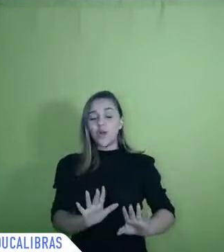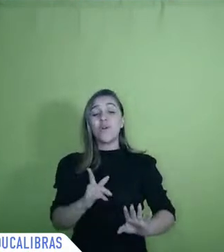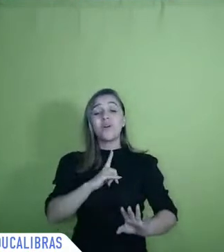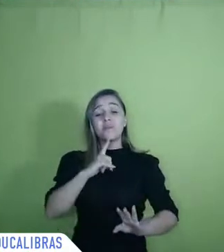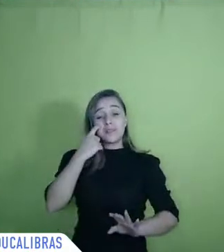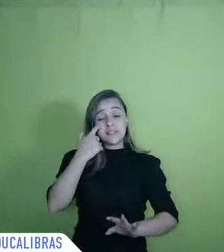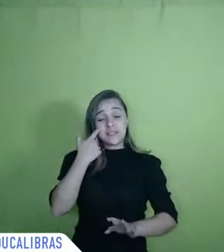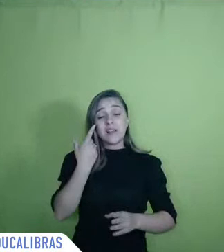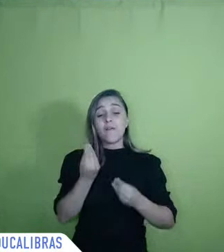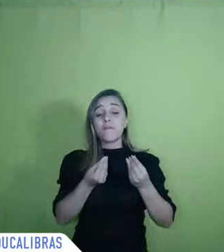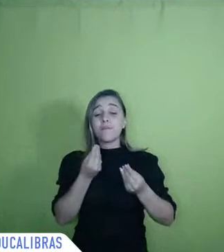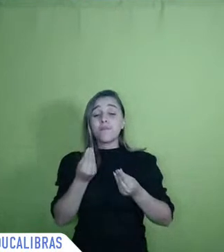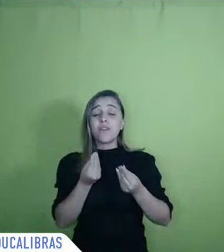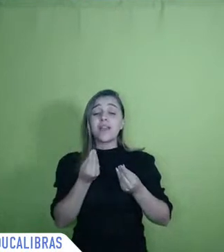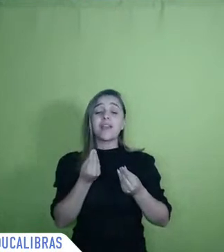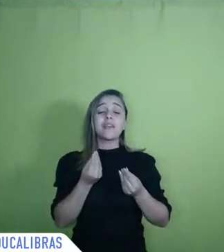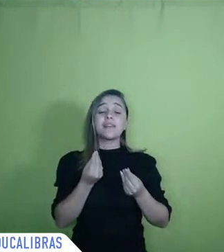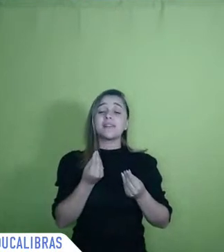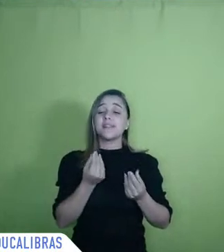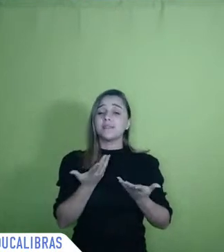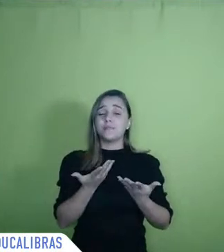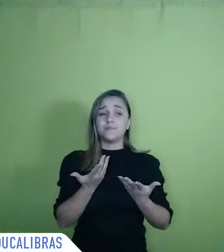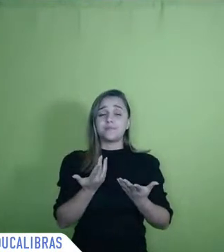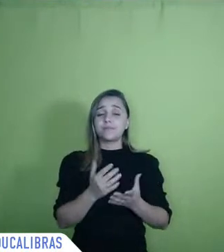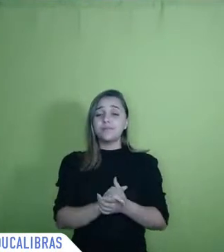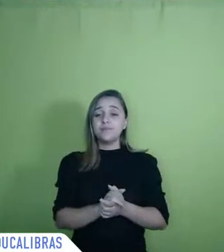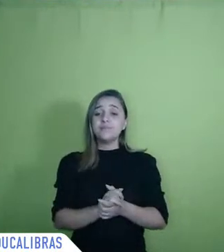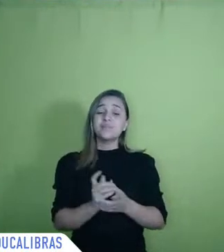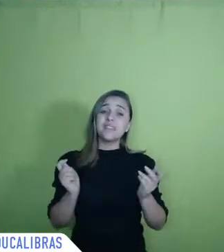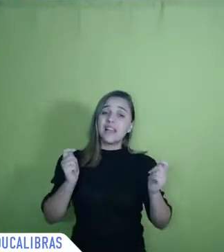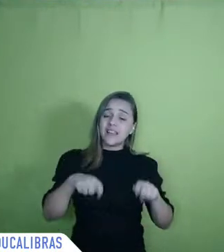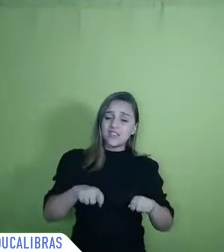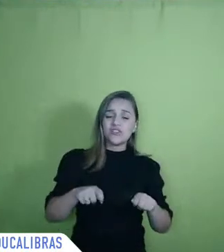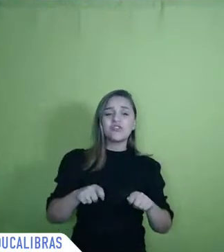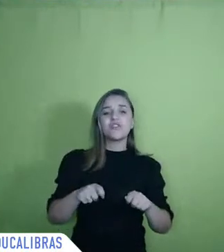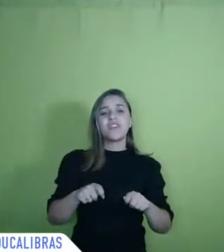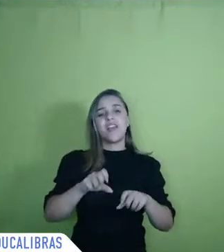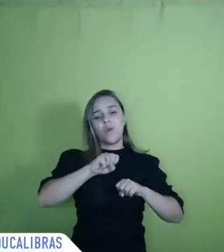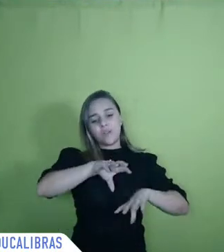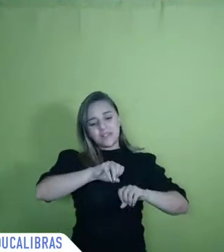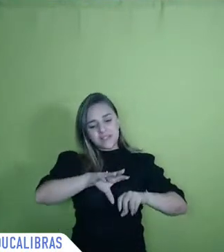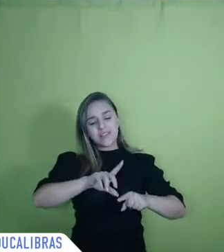resources from one group to another. We need to compensate that, and we have to ensure